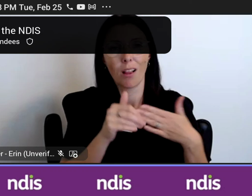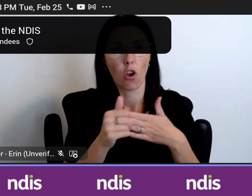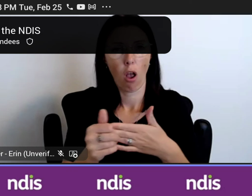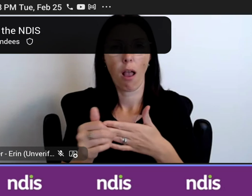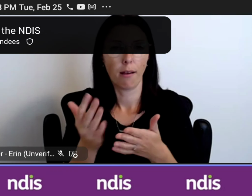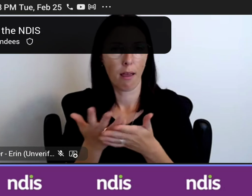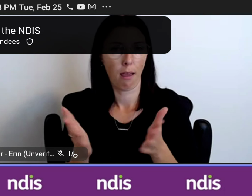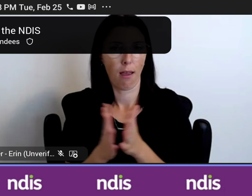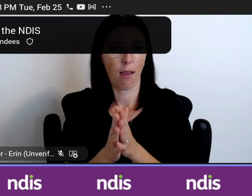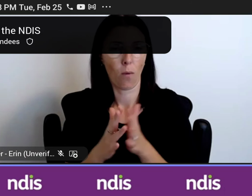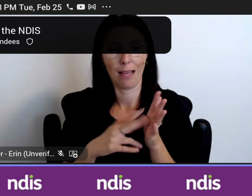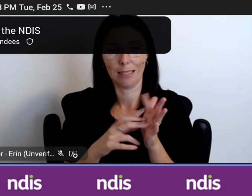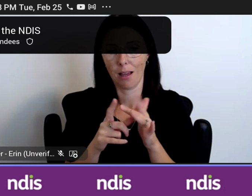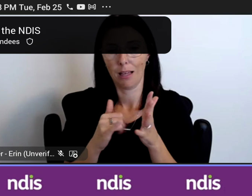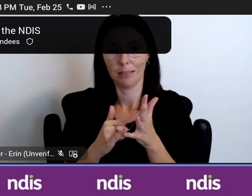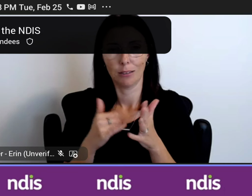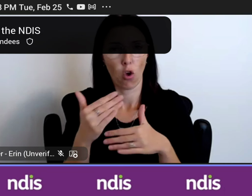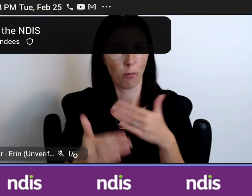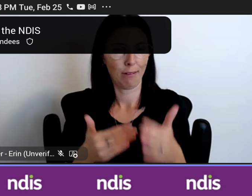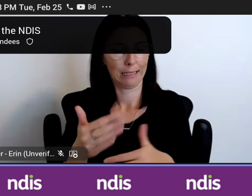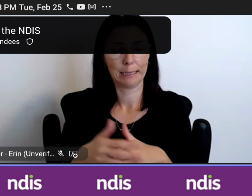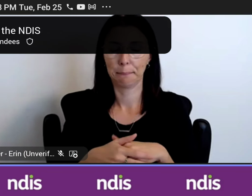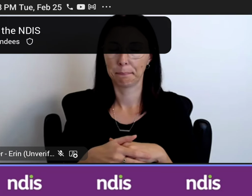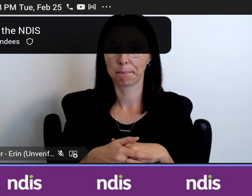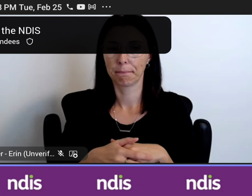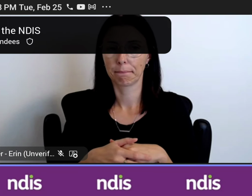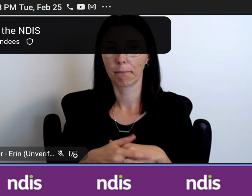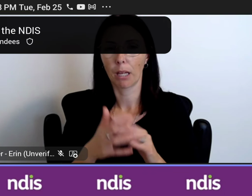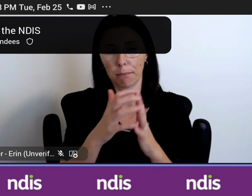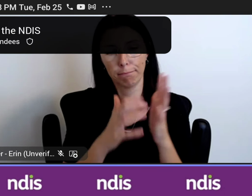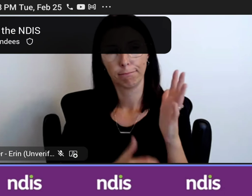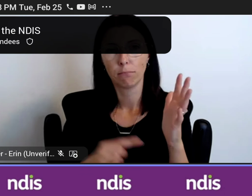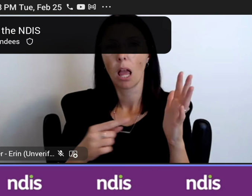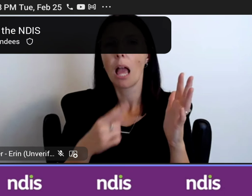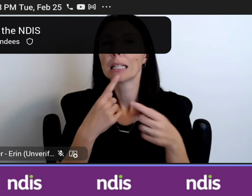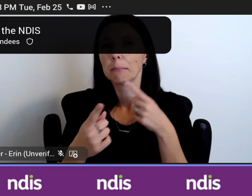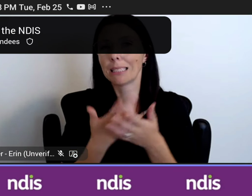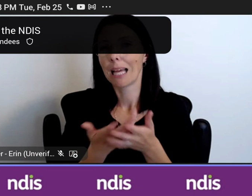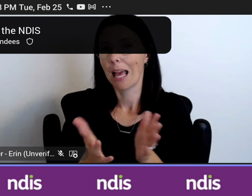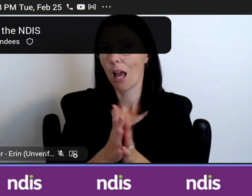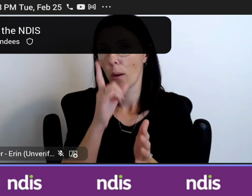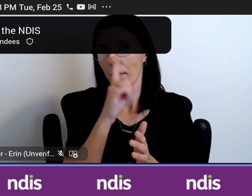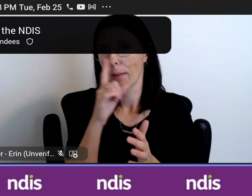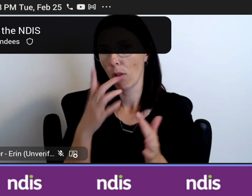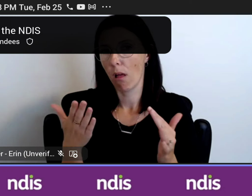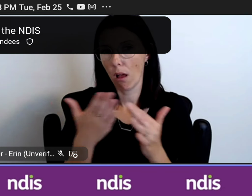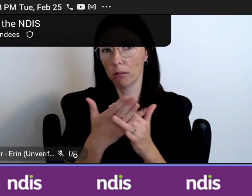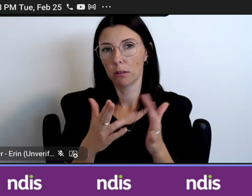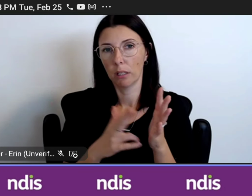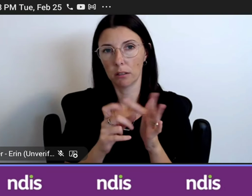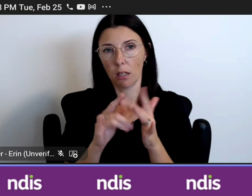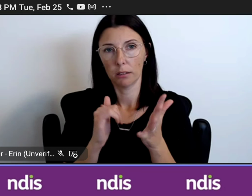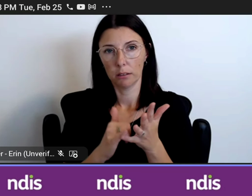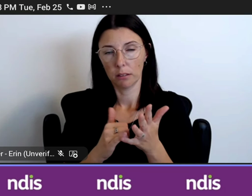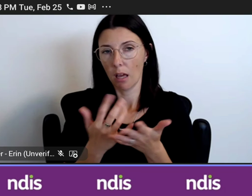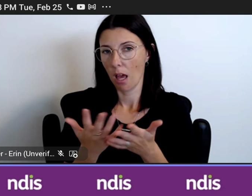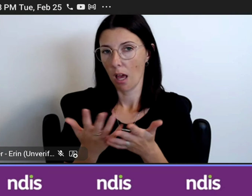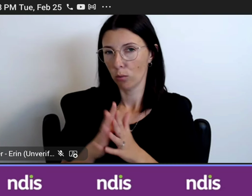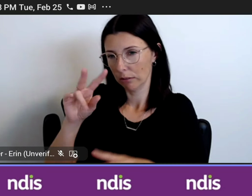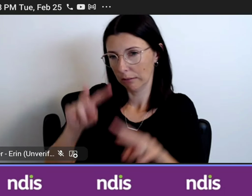operate. So it explains how people can access the NDIS, how their needs are assessed, and